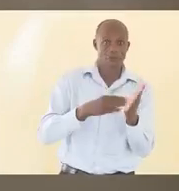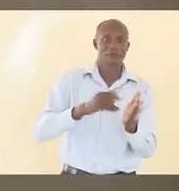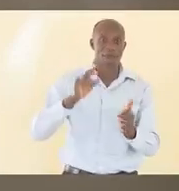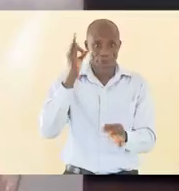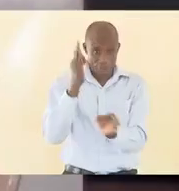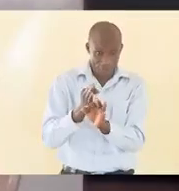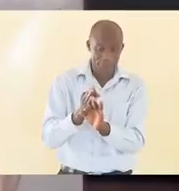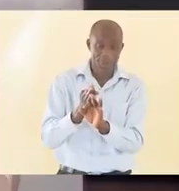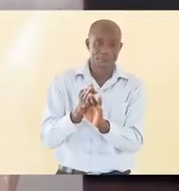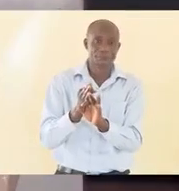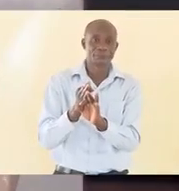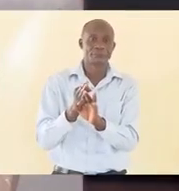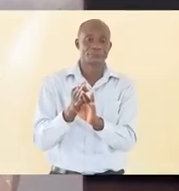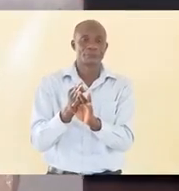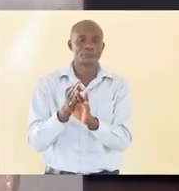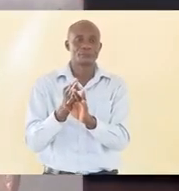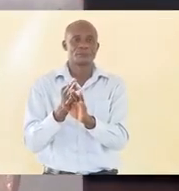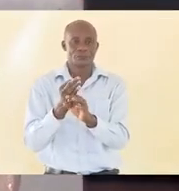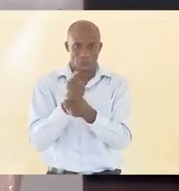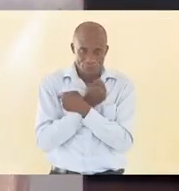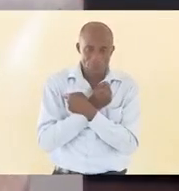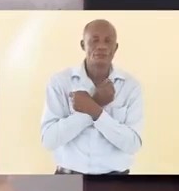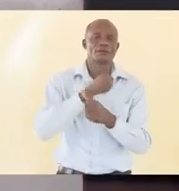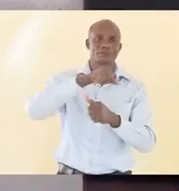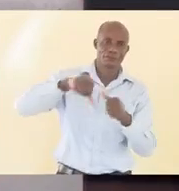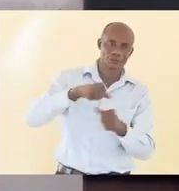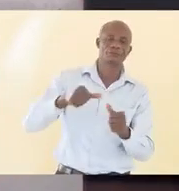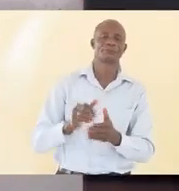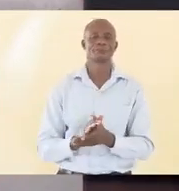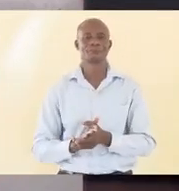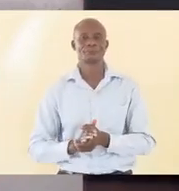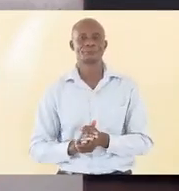Lord. Love and fellowship. Yes.